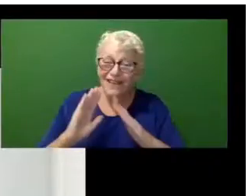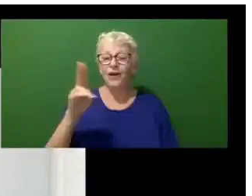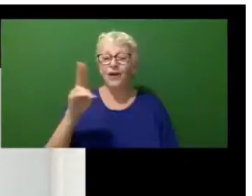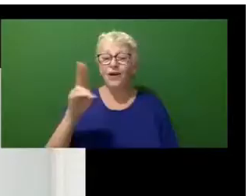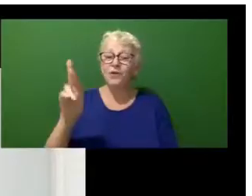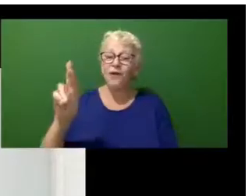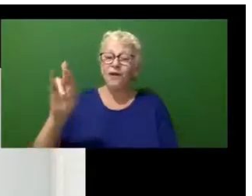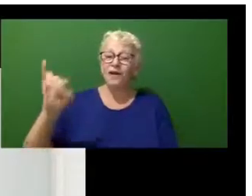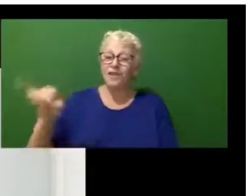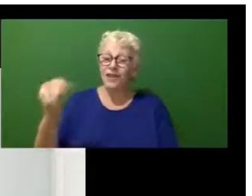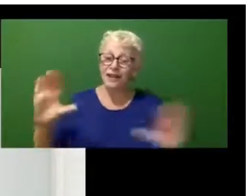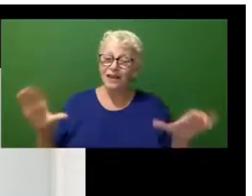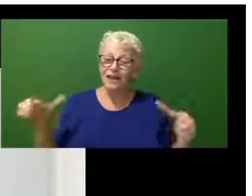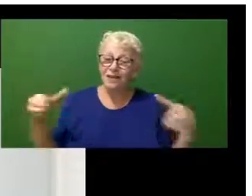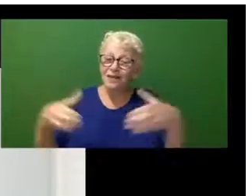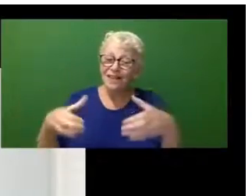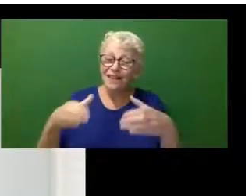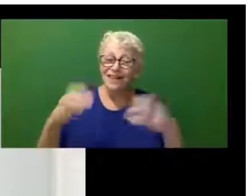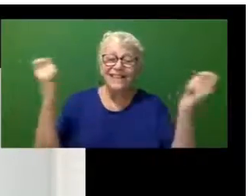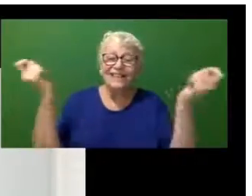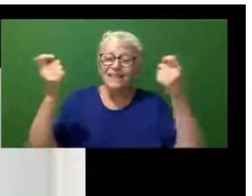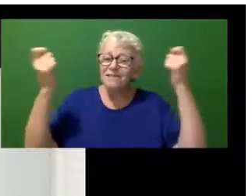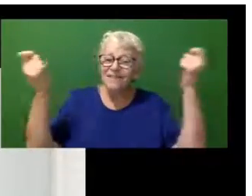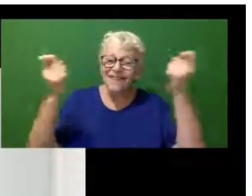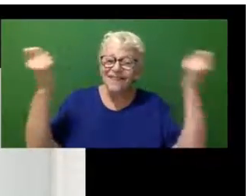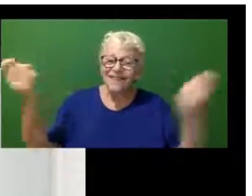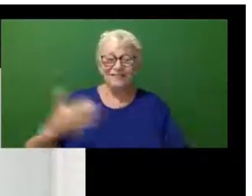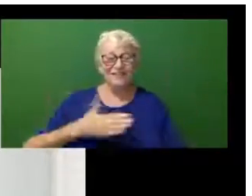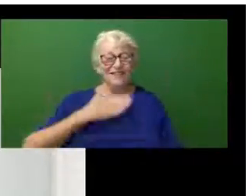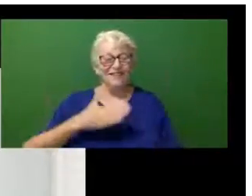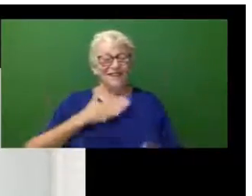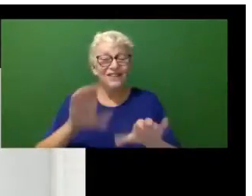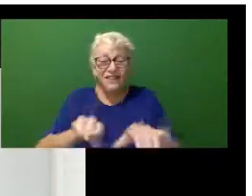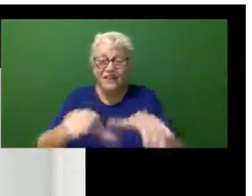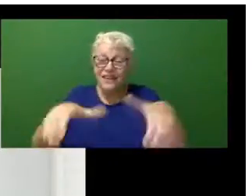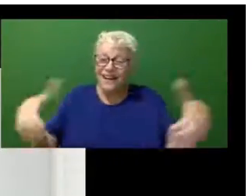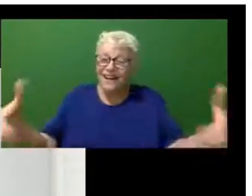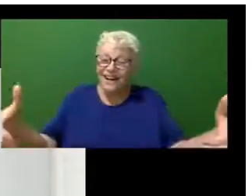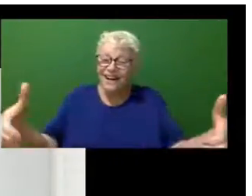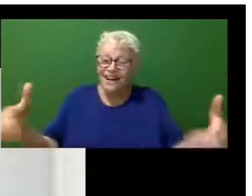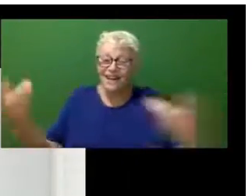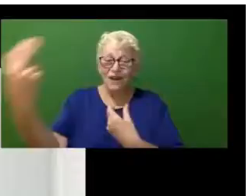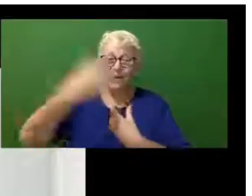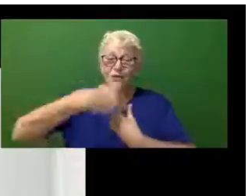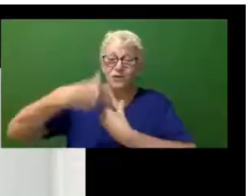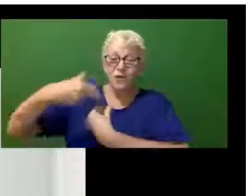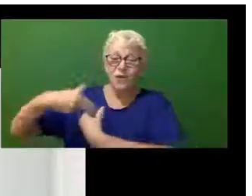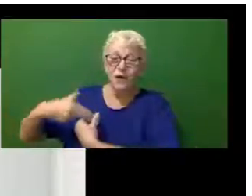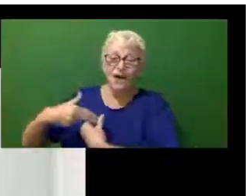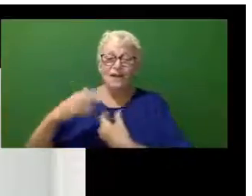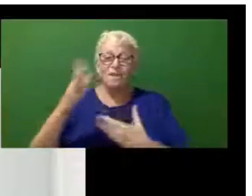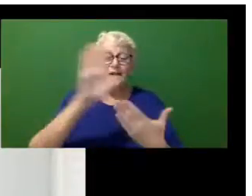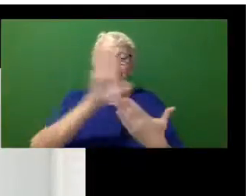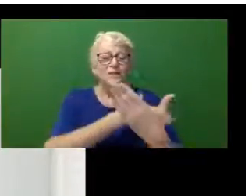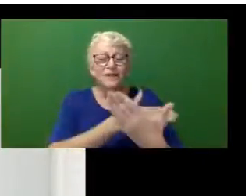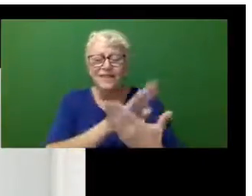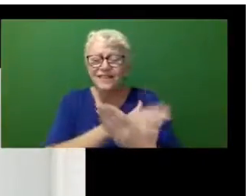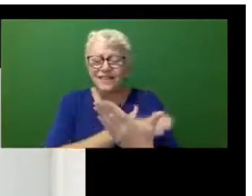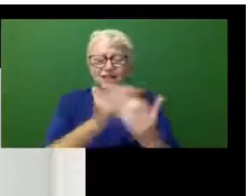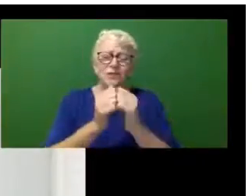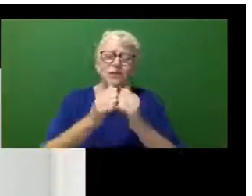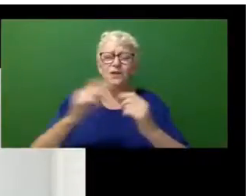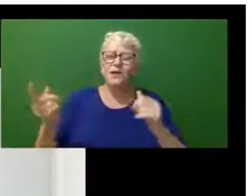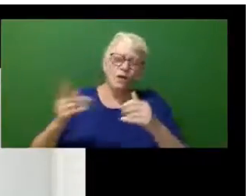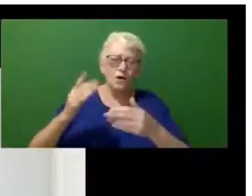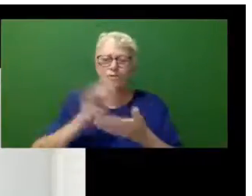community, our movement, in this wonderful, joyful celebration of Simchat Torah. We are joined by